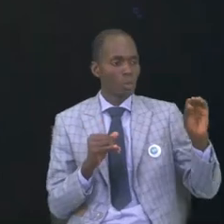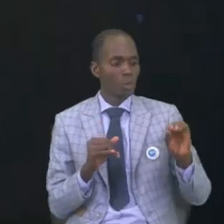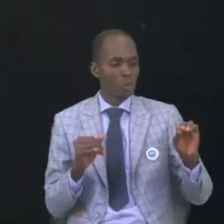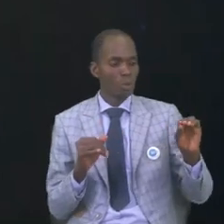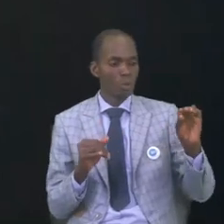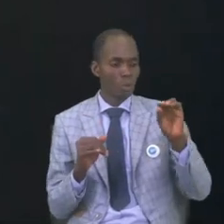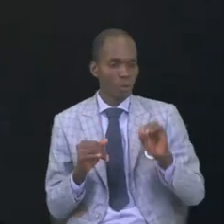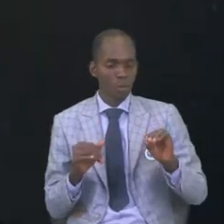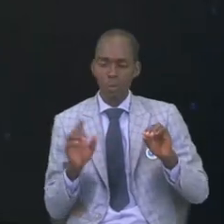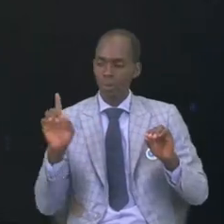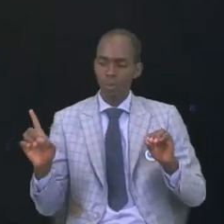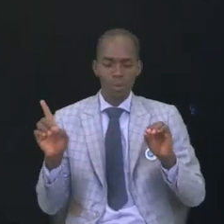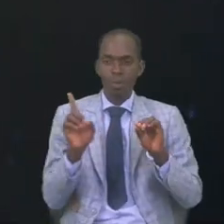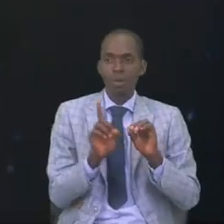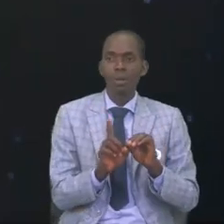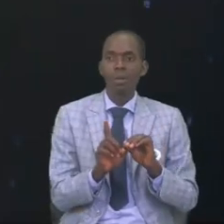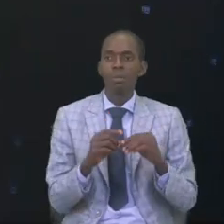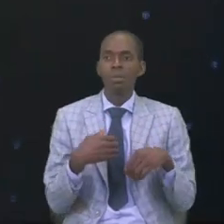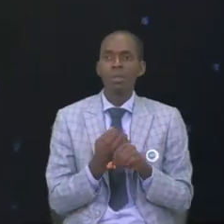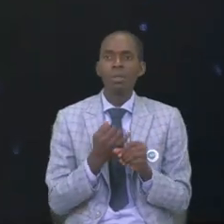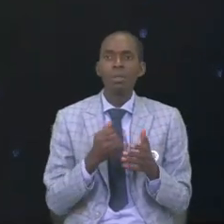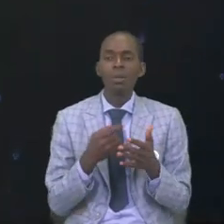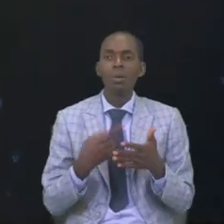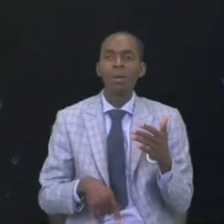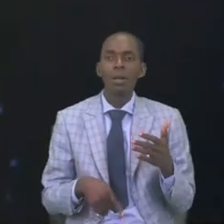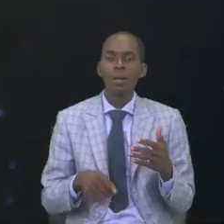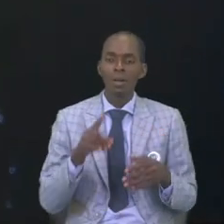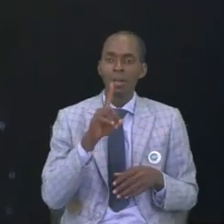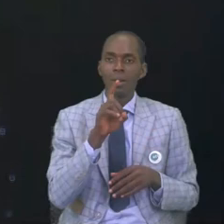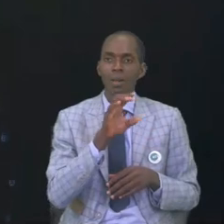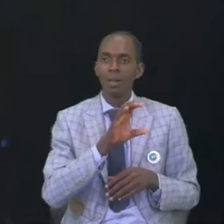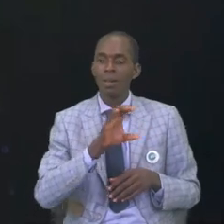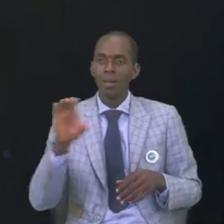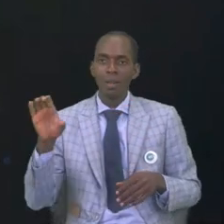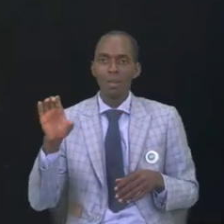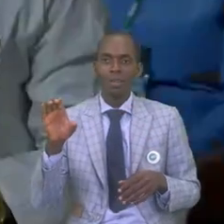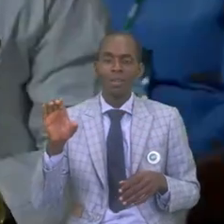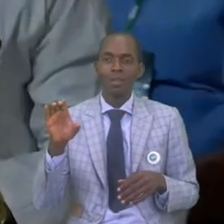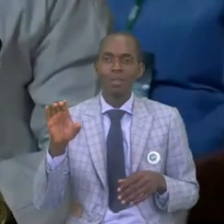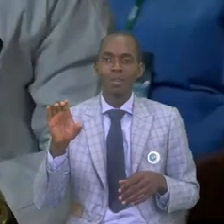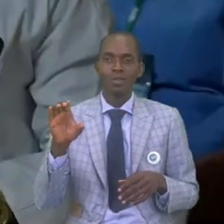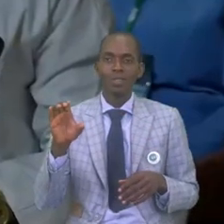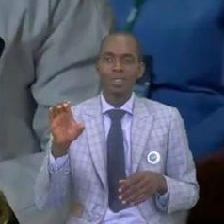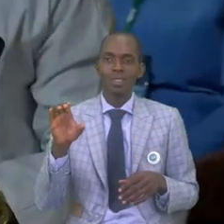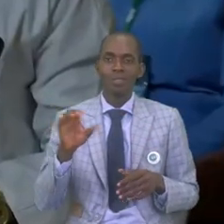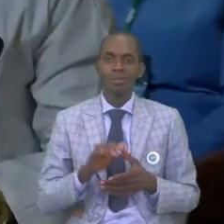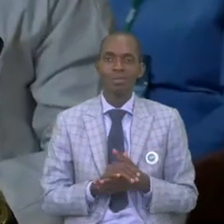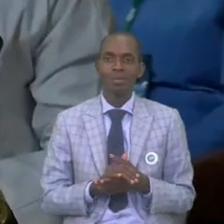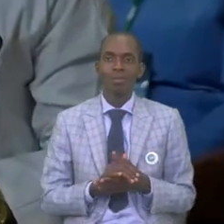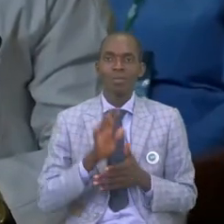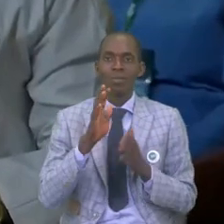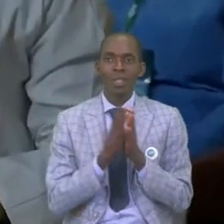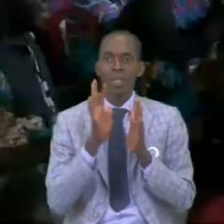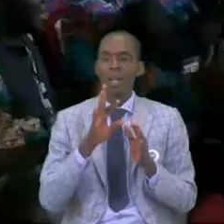zero, zero, and then there's one backing them up. It becomes like what? Your prayers are